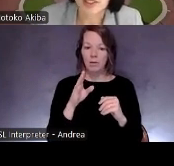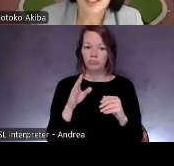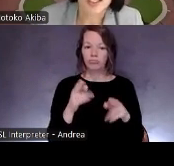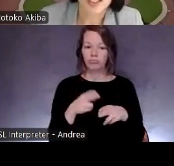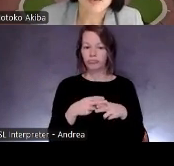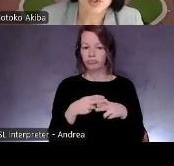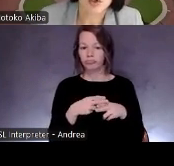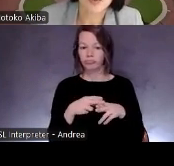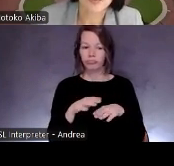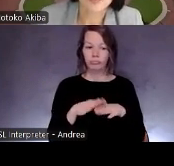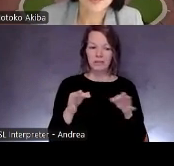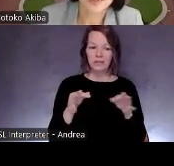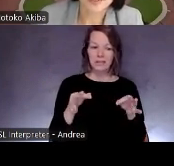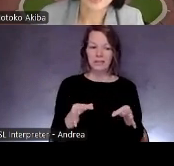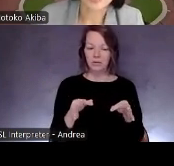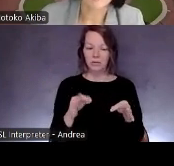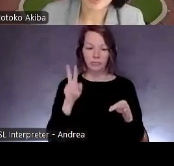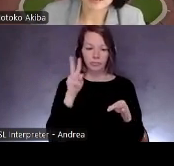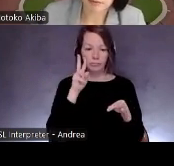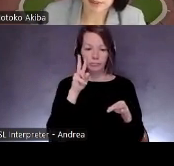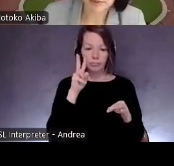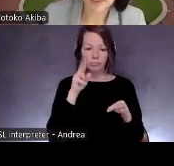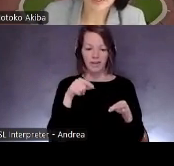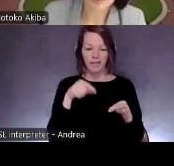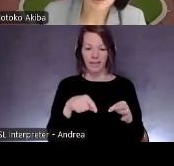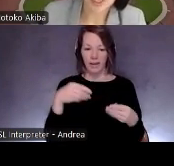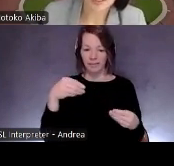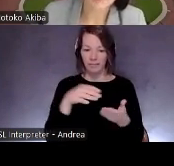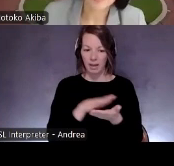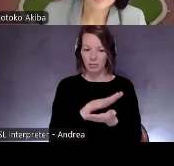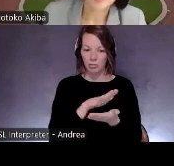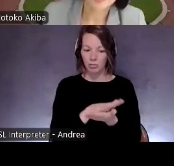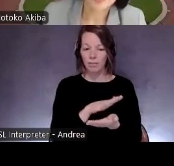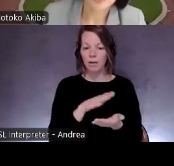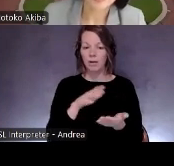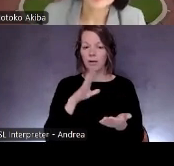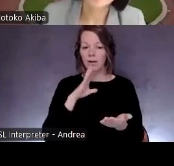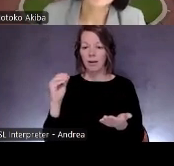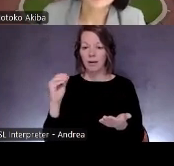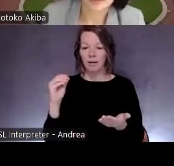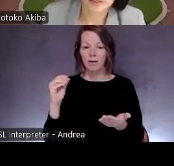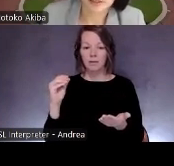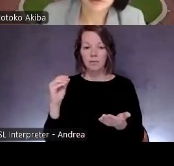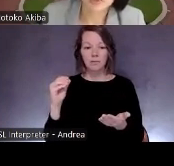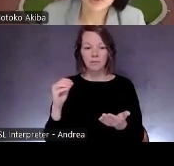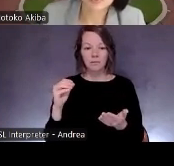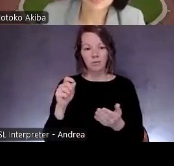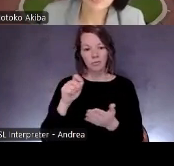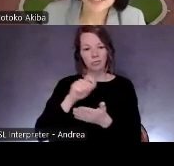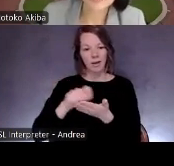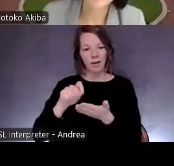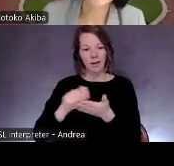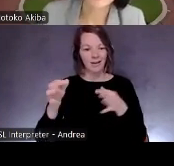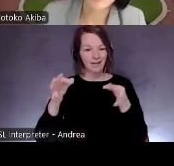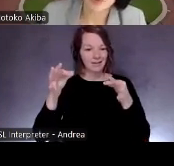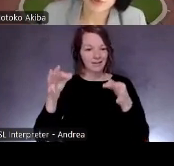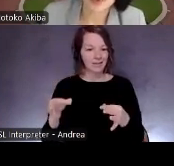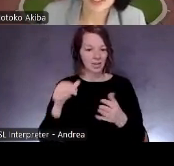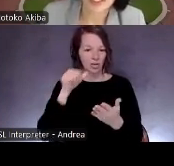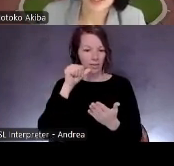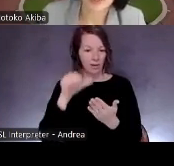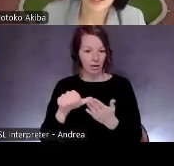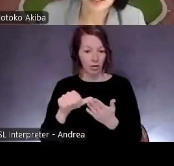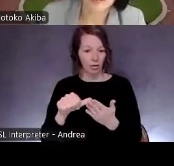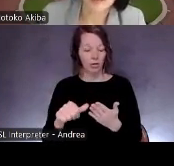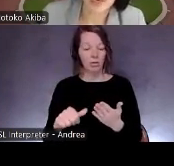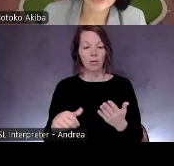decisions on the manuscript and draft the decision letter, which will be then reviewed